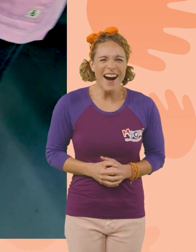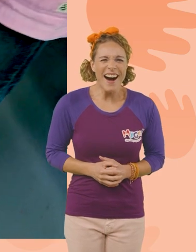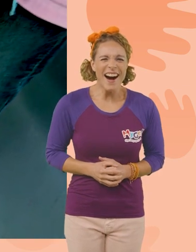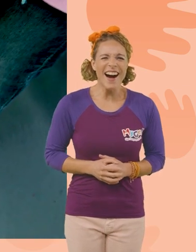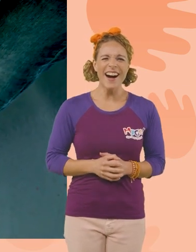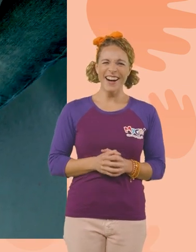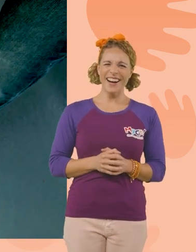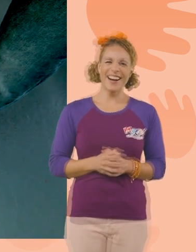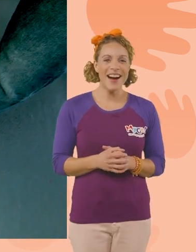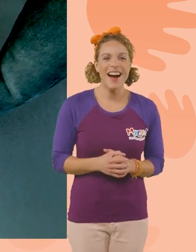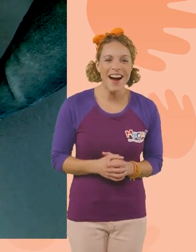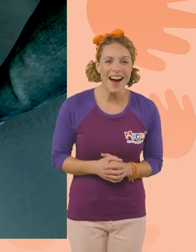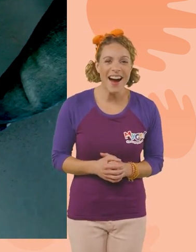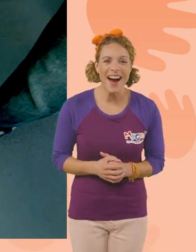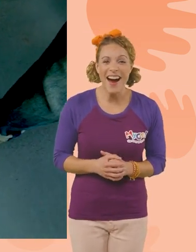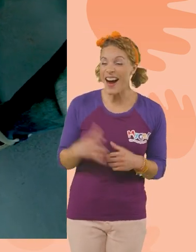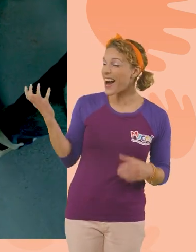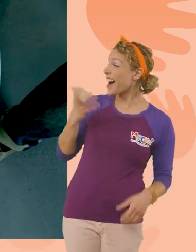Whoa!